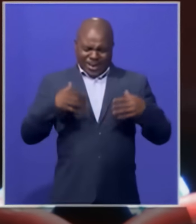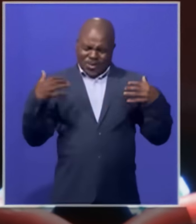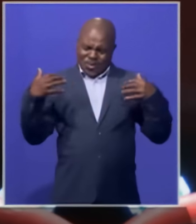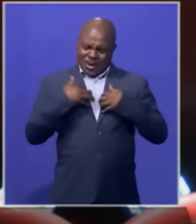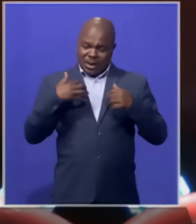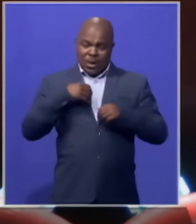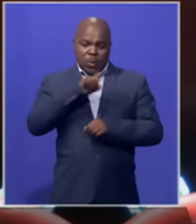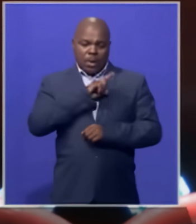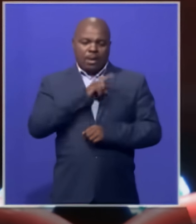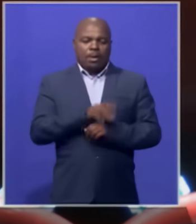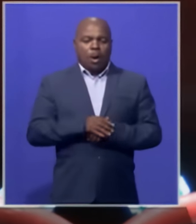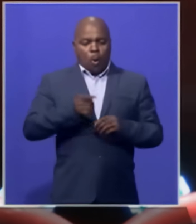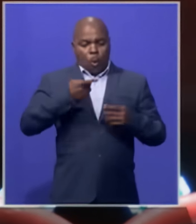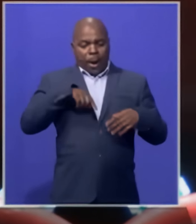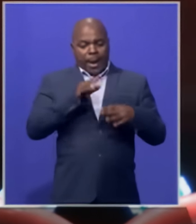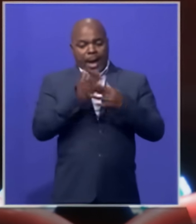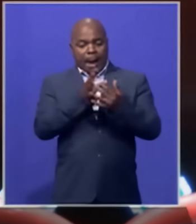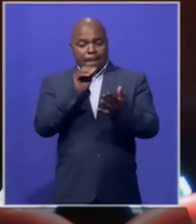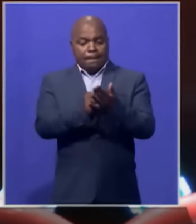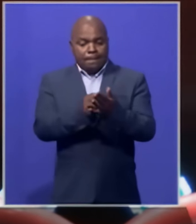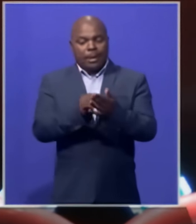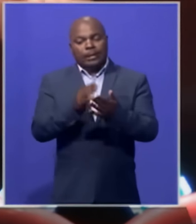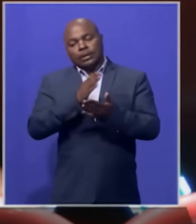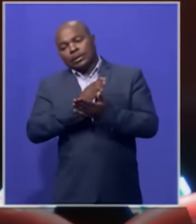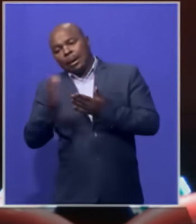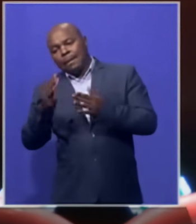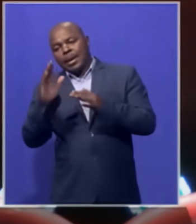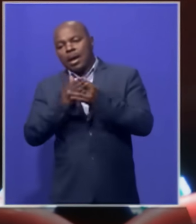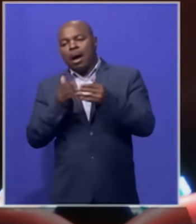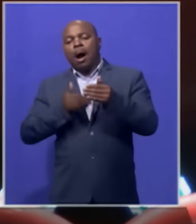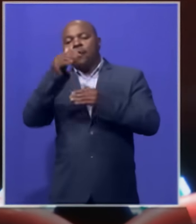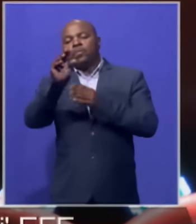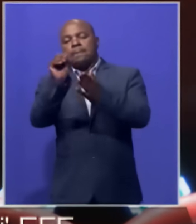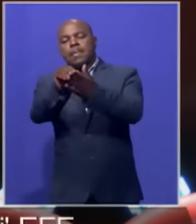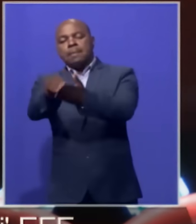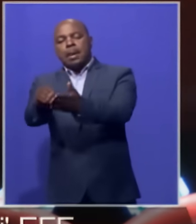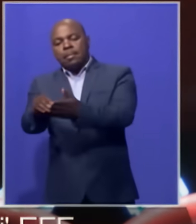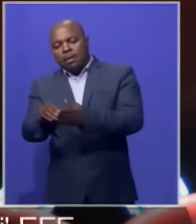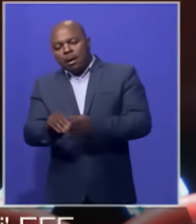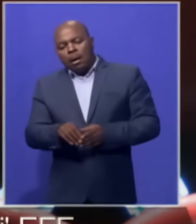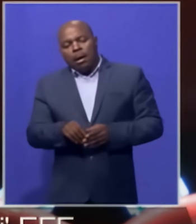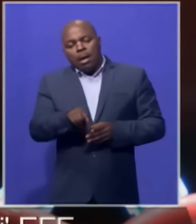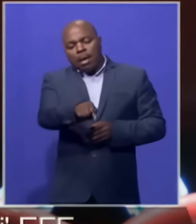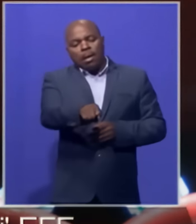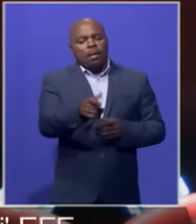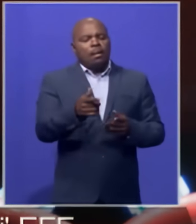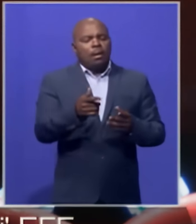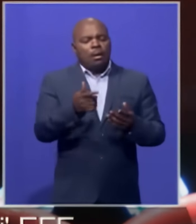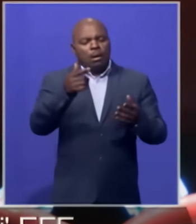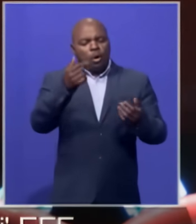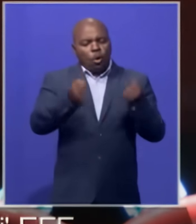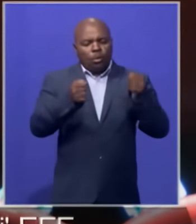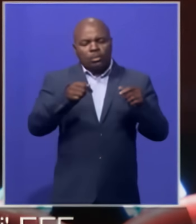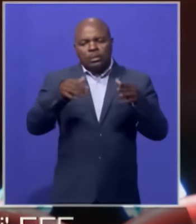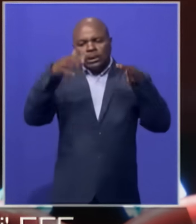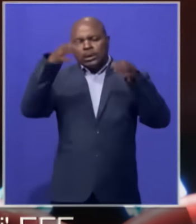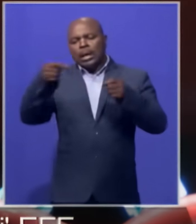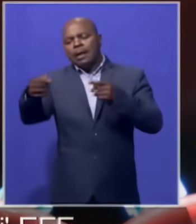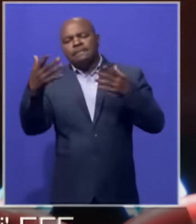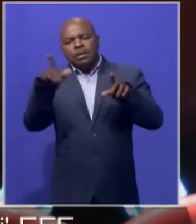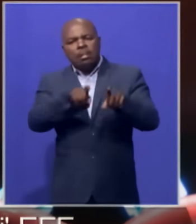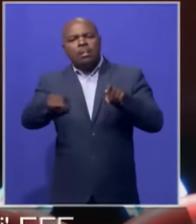cases that came after our case on Palapal, they have already made judgments on cases